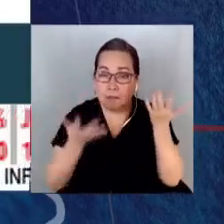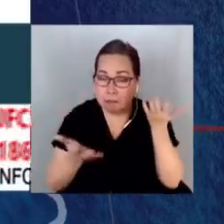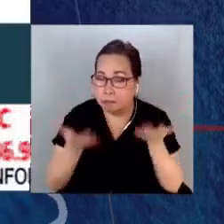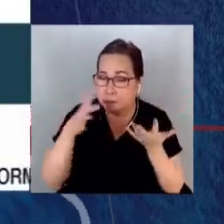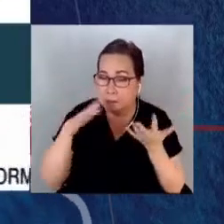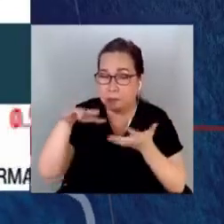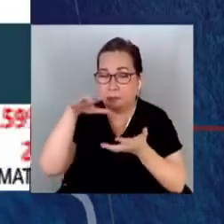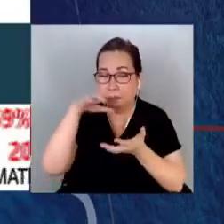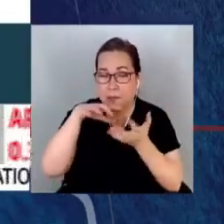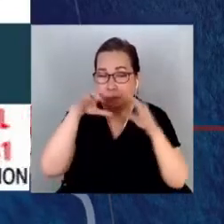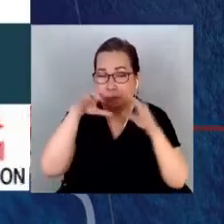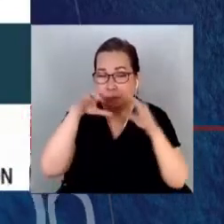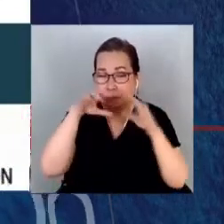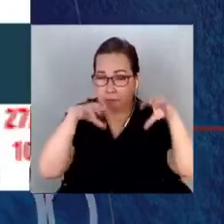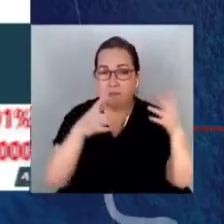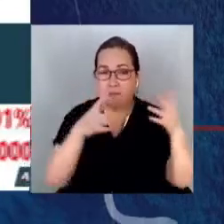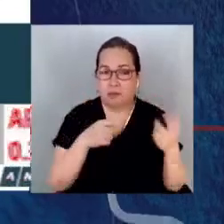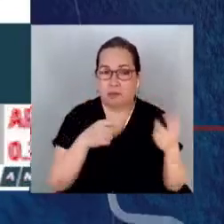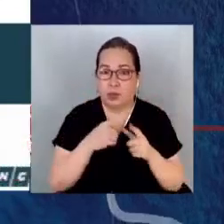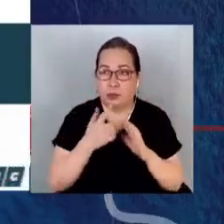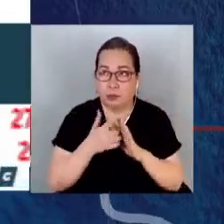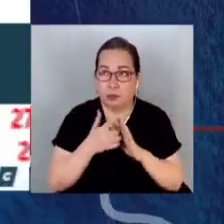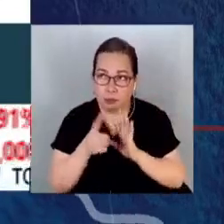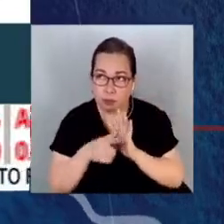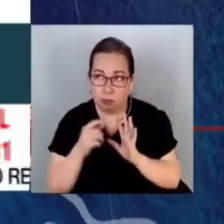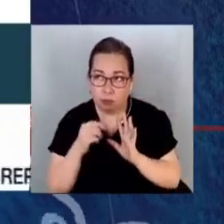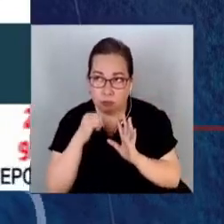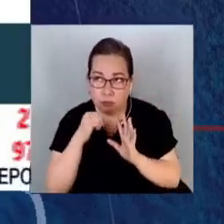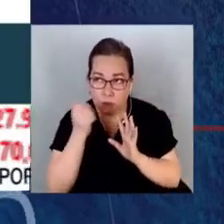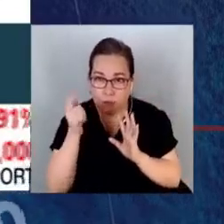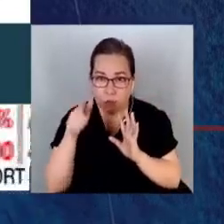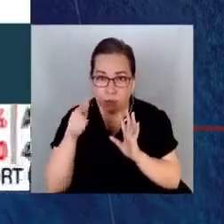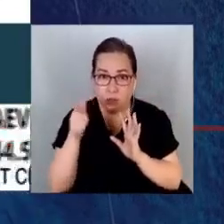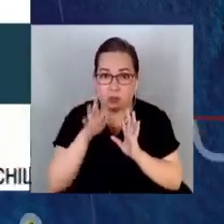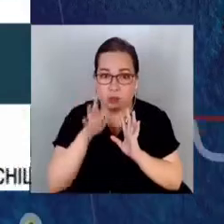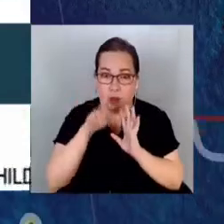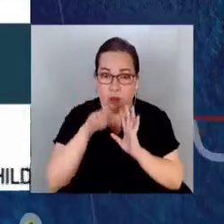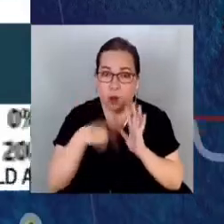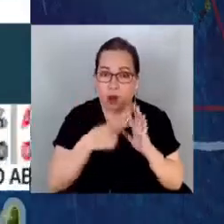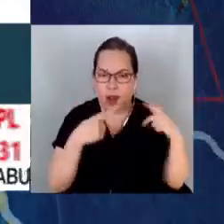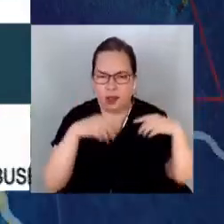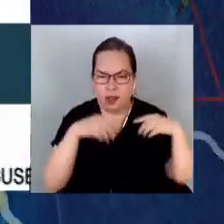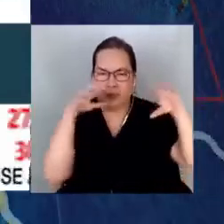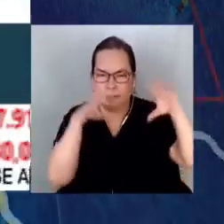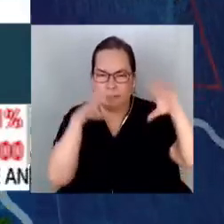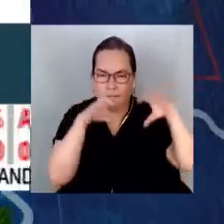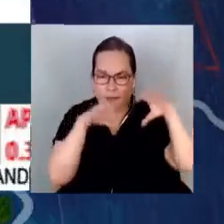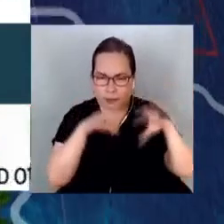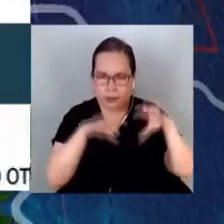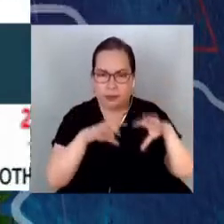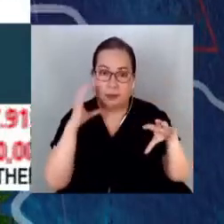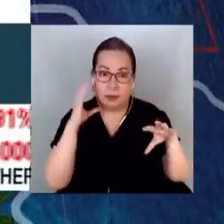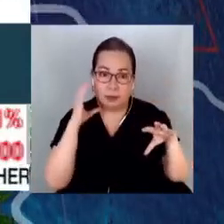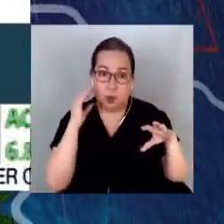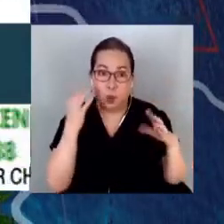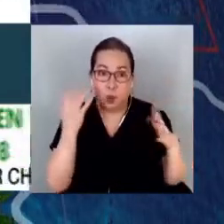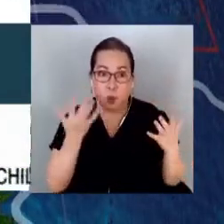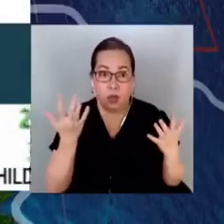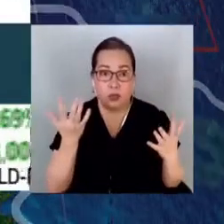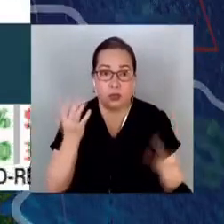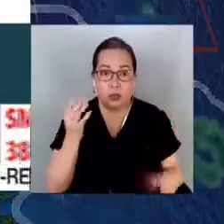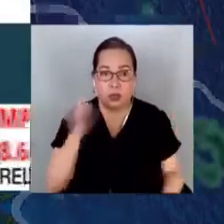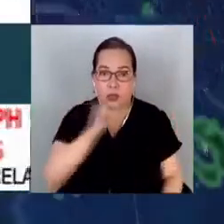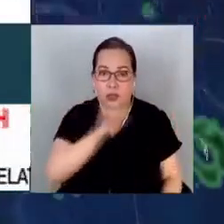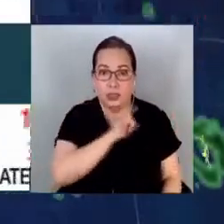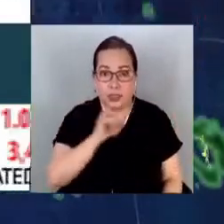into a tropical cyclone. In the next 24 hours, moderate to heavy rains with at times intense rains are expected over Isabela and the